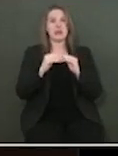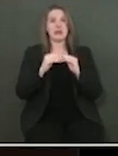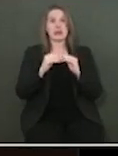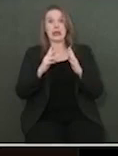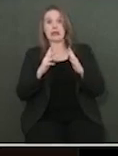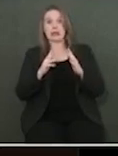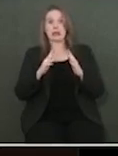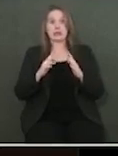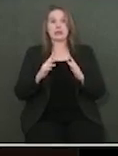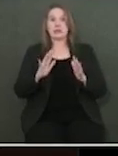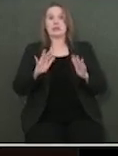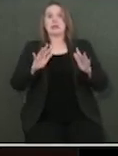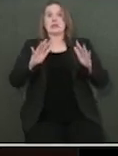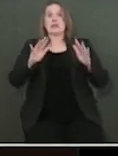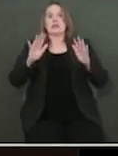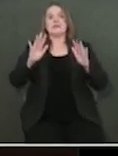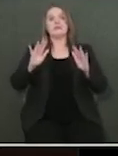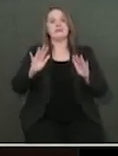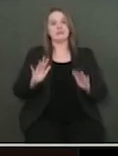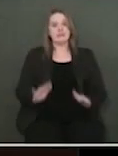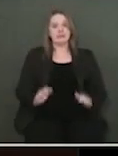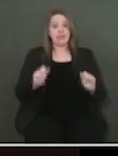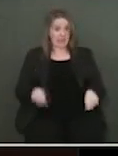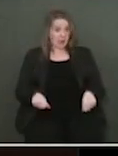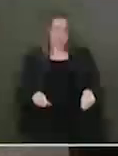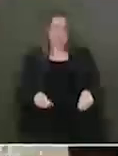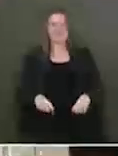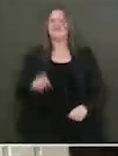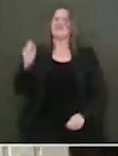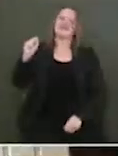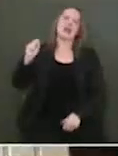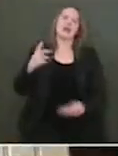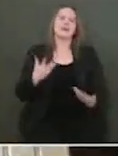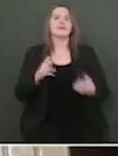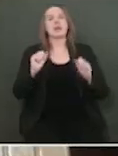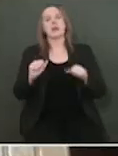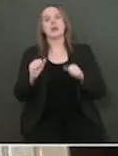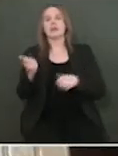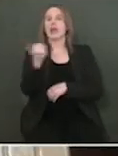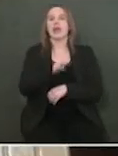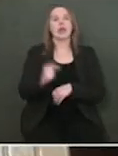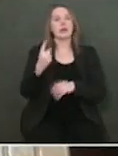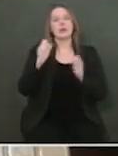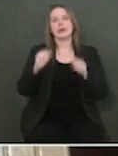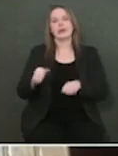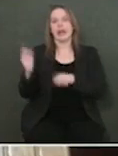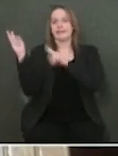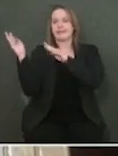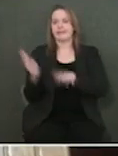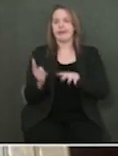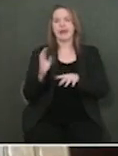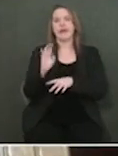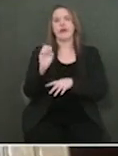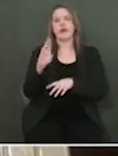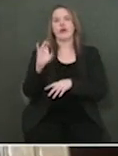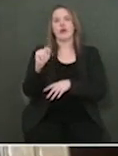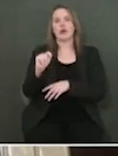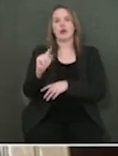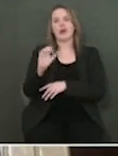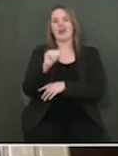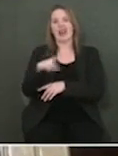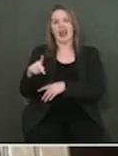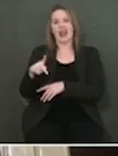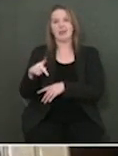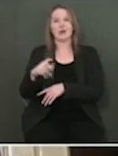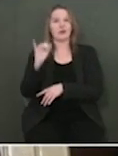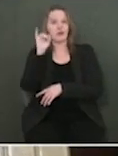little bit? Yeah, I would probably, again, anybody can download ERCOT's app onto your iPhone if you've